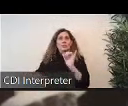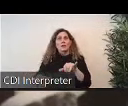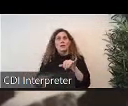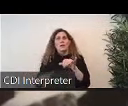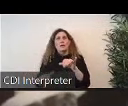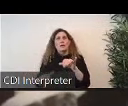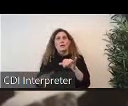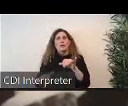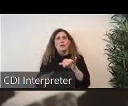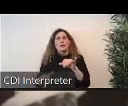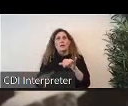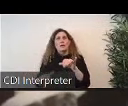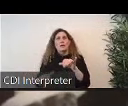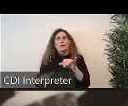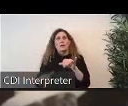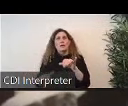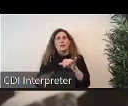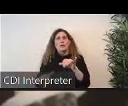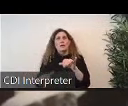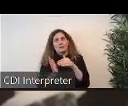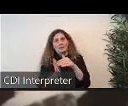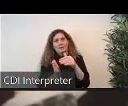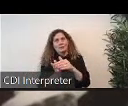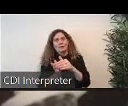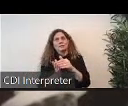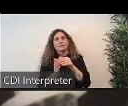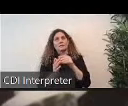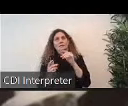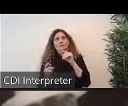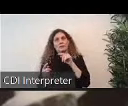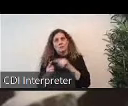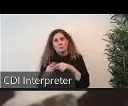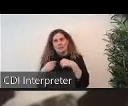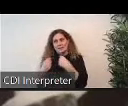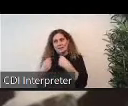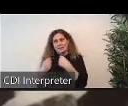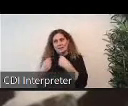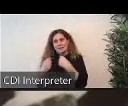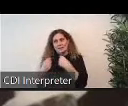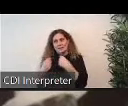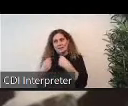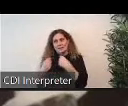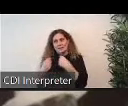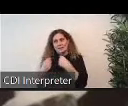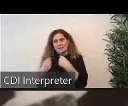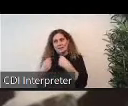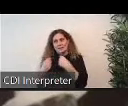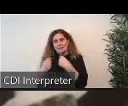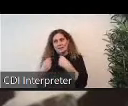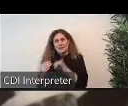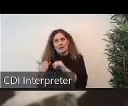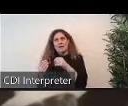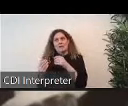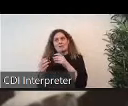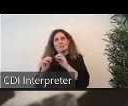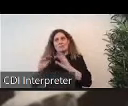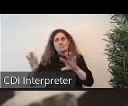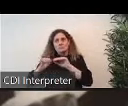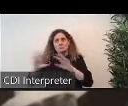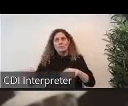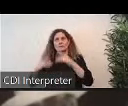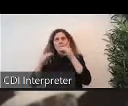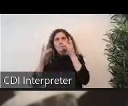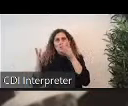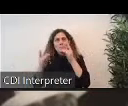to activate organizations to serve as trusted messengers and build confidence in the vaccine. And the remaining $3 million will